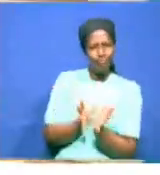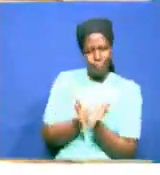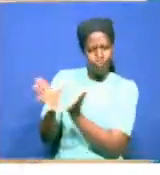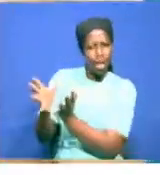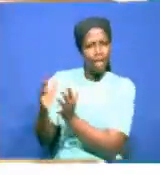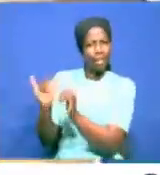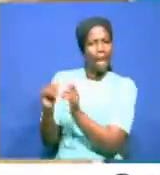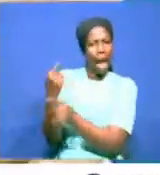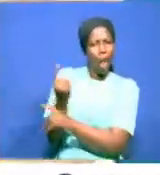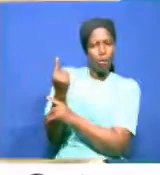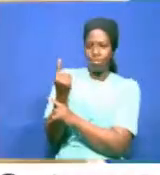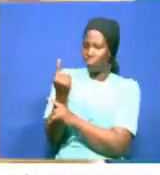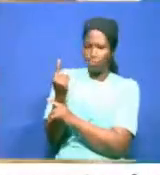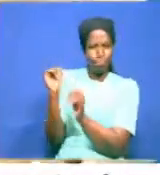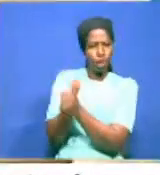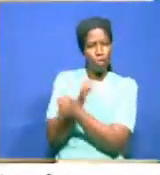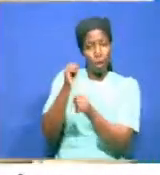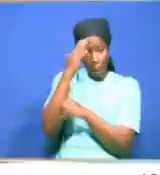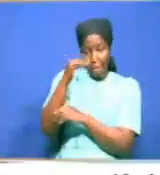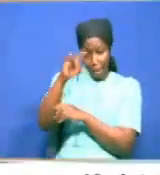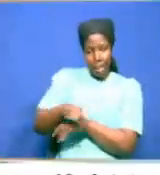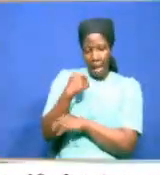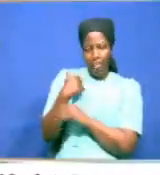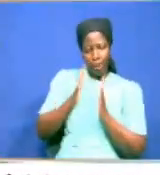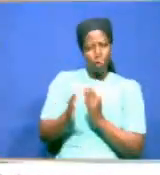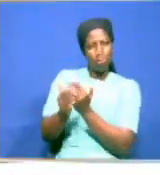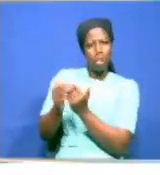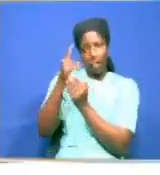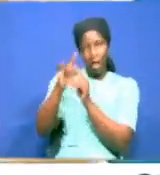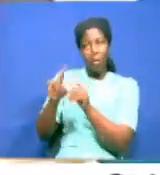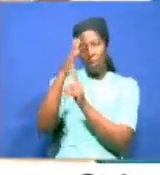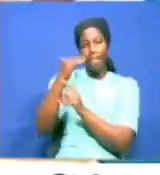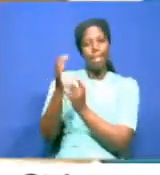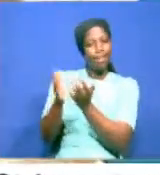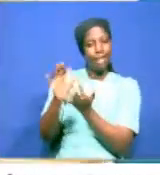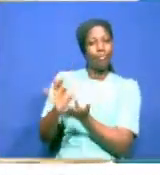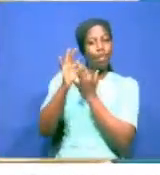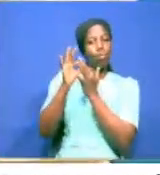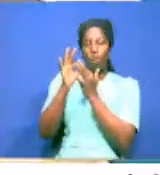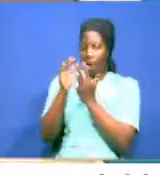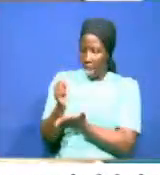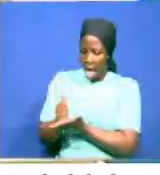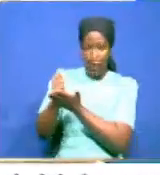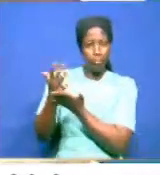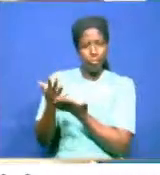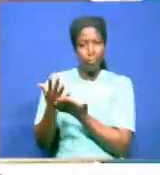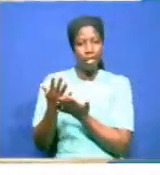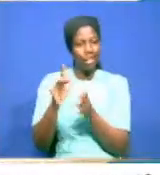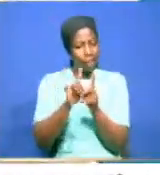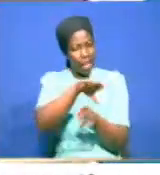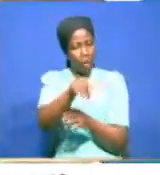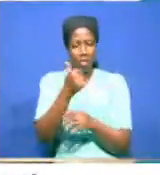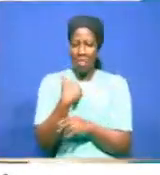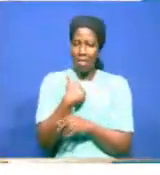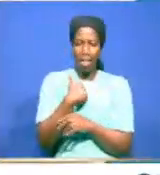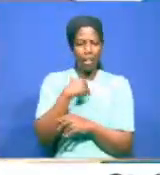must go with someone to take care of them, because they need special attention. So even in the counties, there's need also for people to be trained who will take care of PWDs